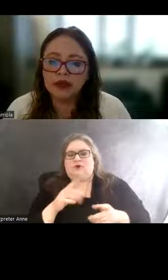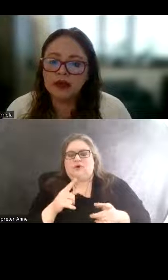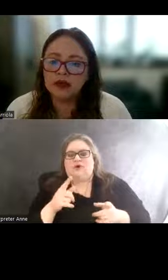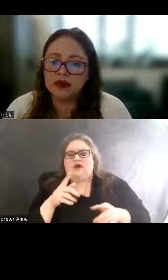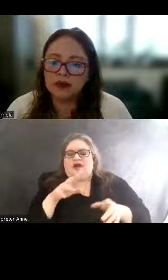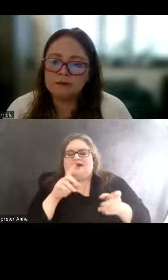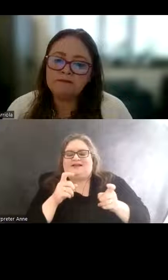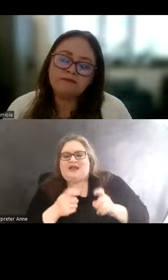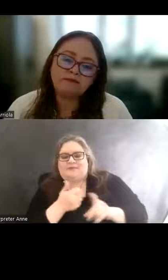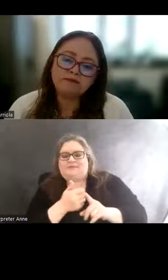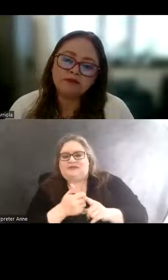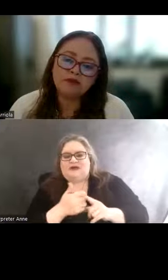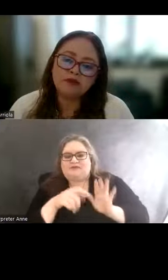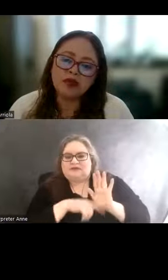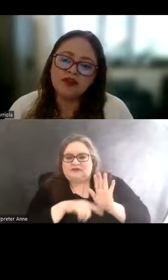way.